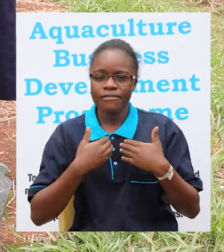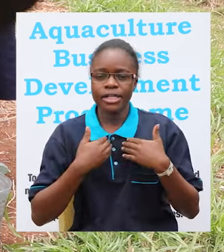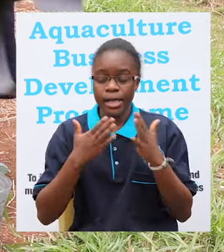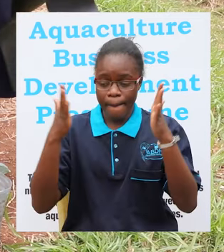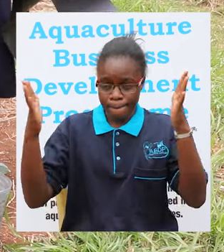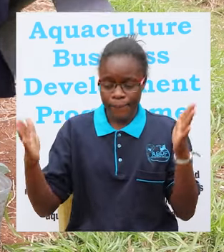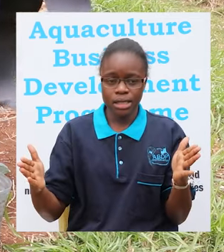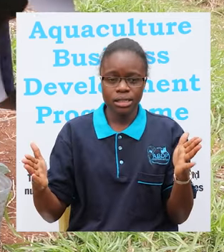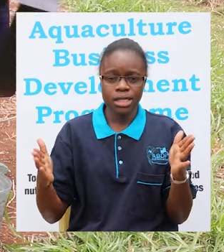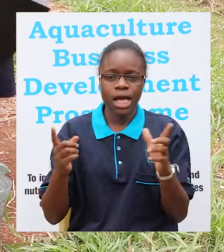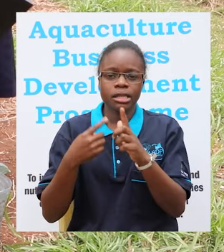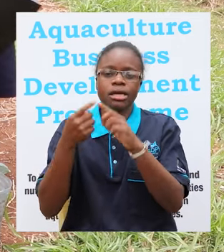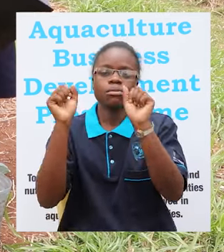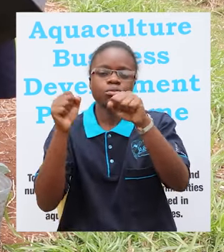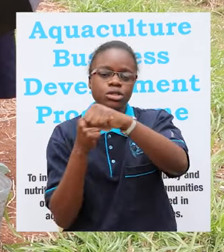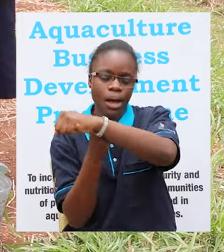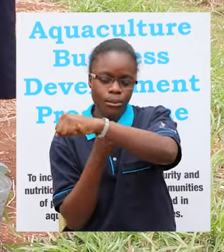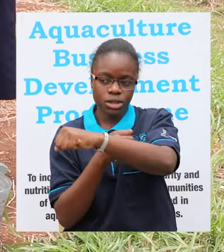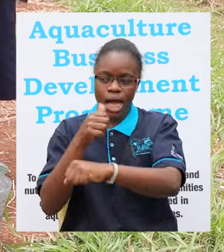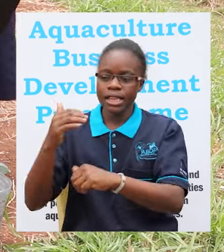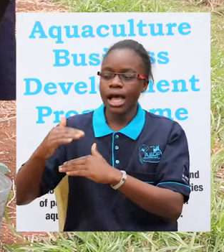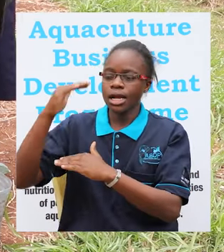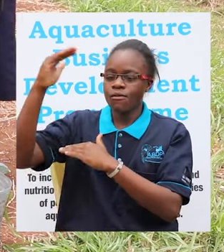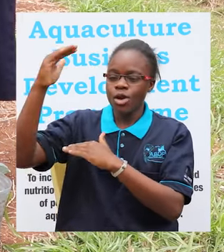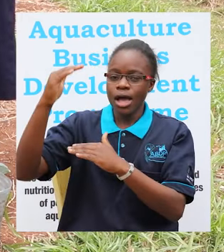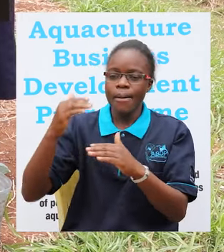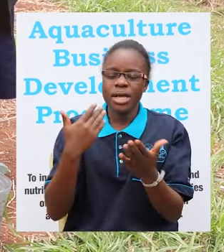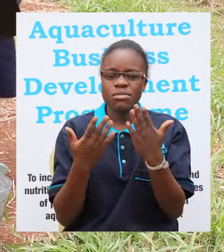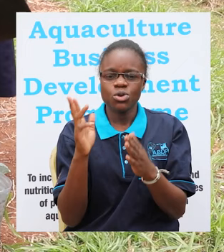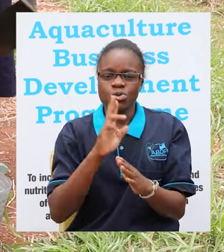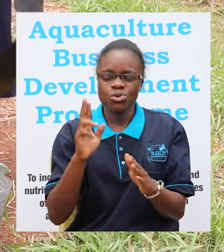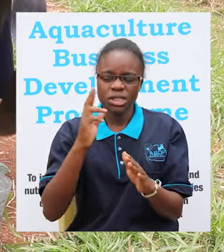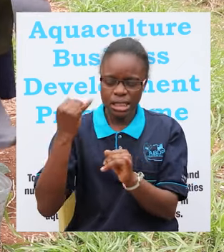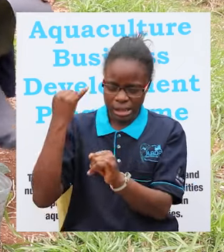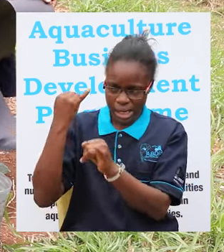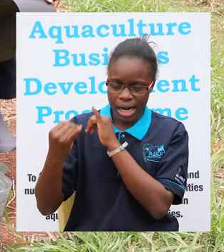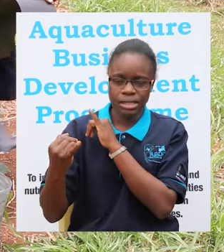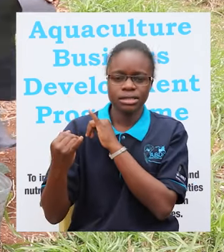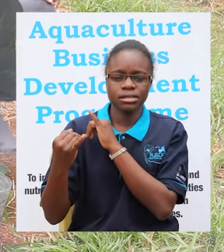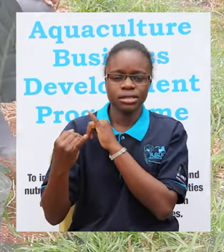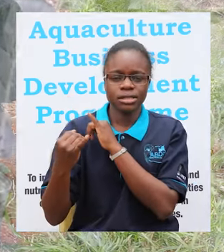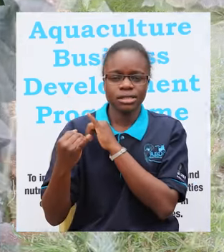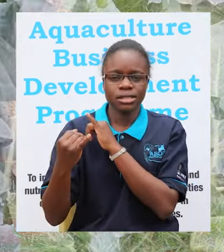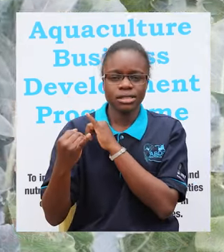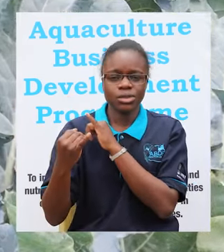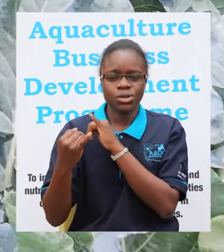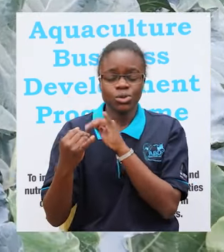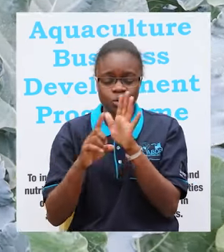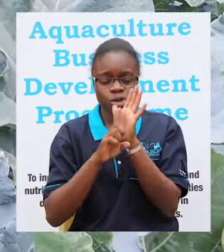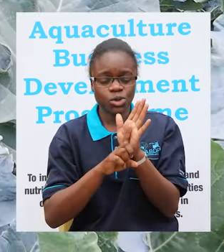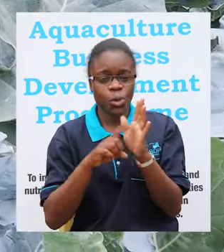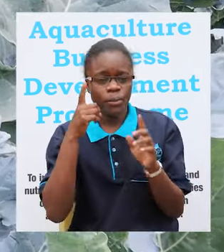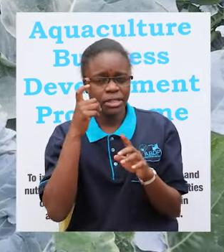And once you erect the biggest, it will be able to support the next level. So you go erecting up to the last